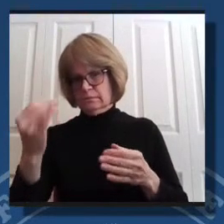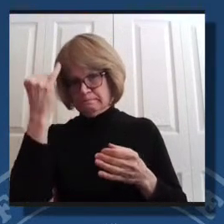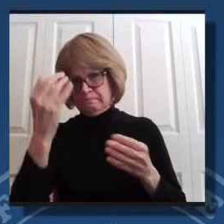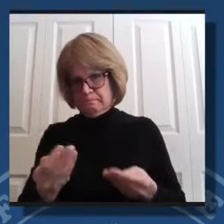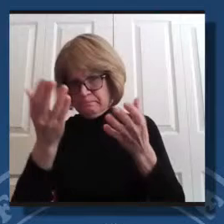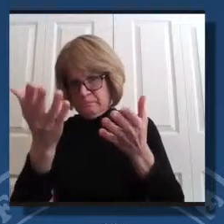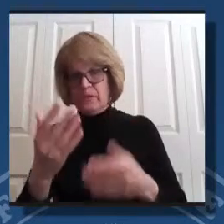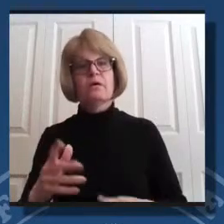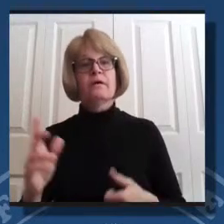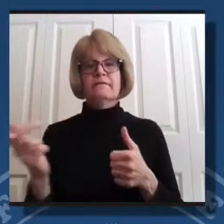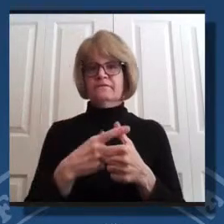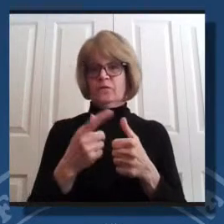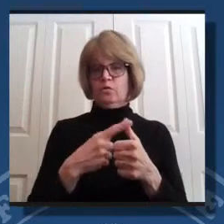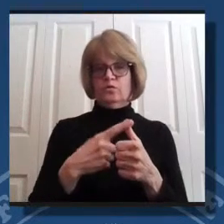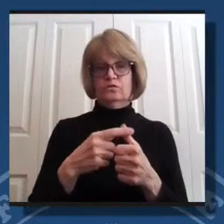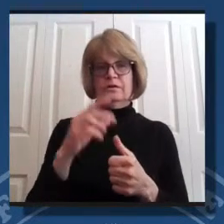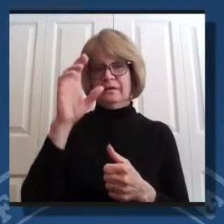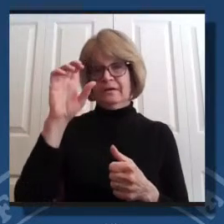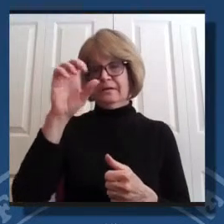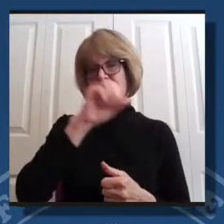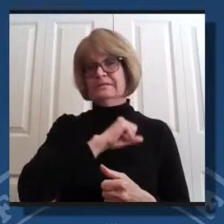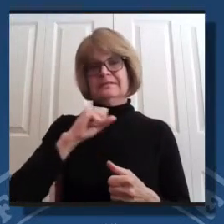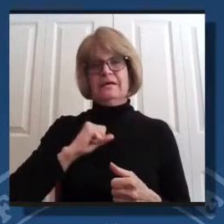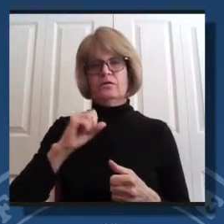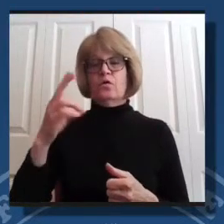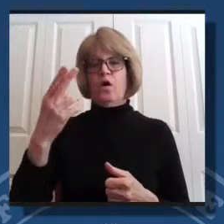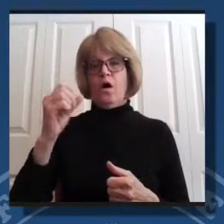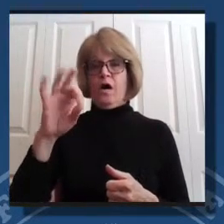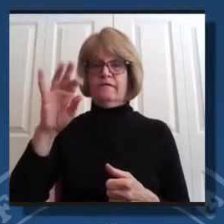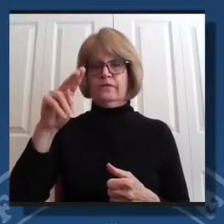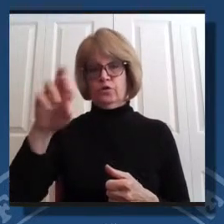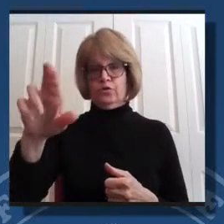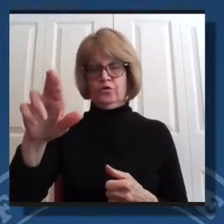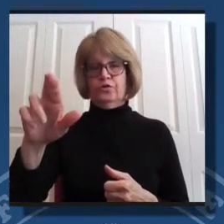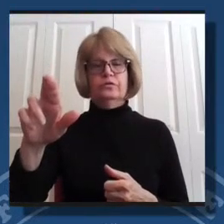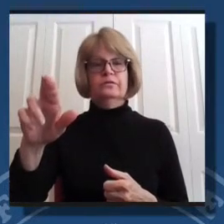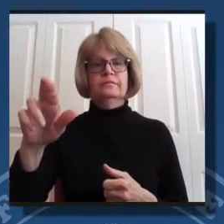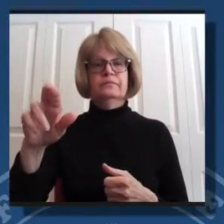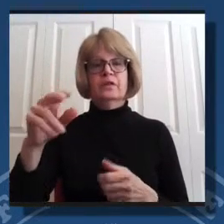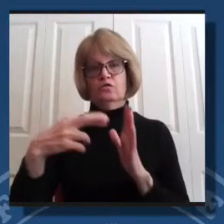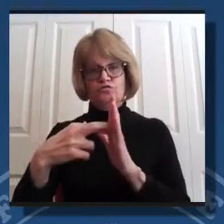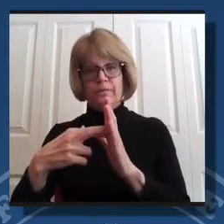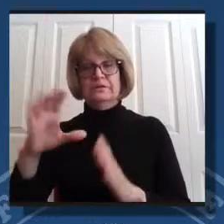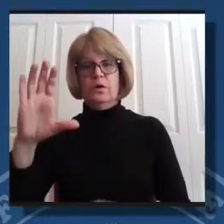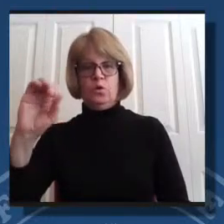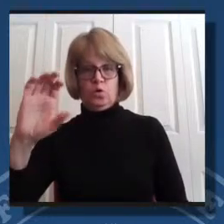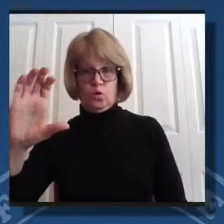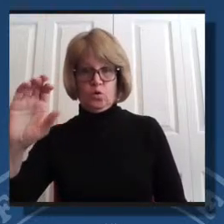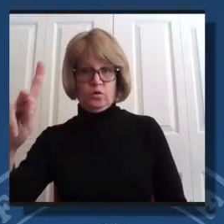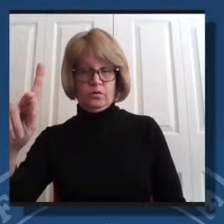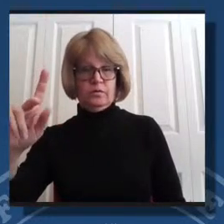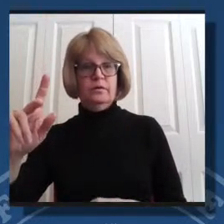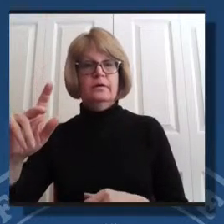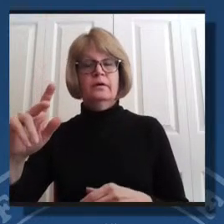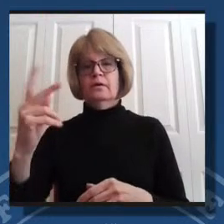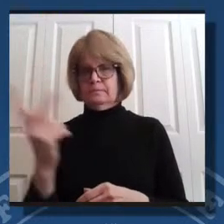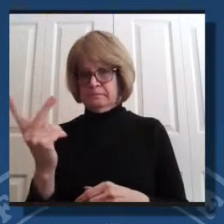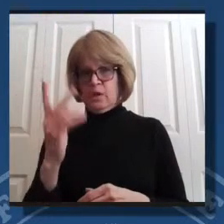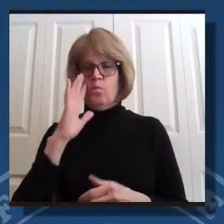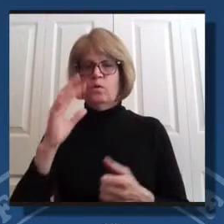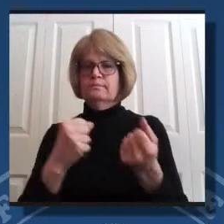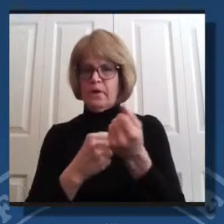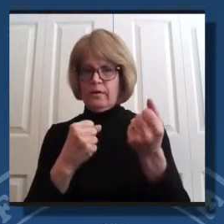Up first, I'd like to invite Senator Hoffner to come up. She and Representative Cook are going to be co-sponsoring